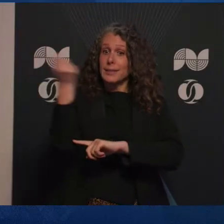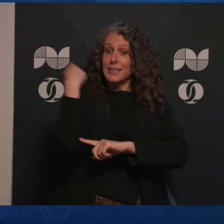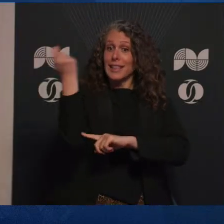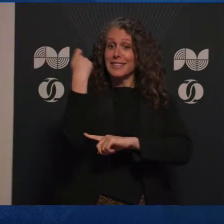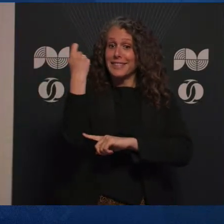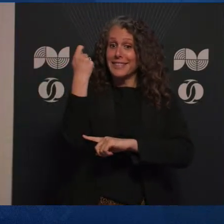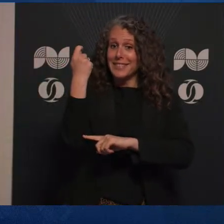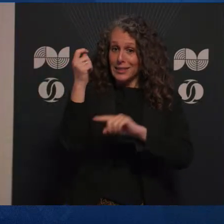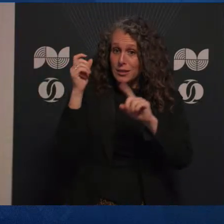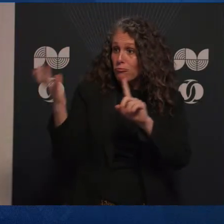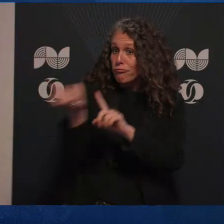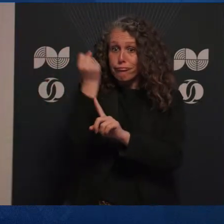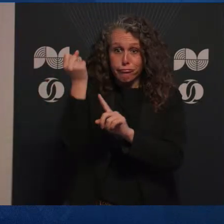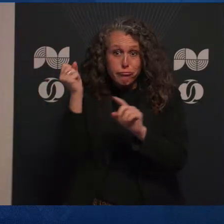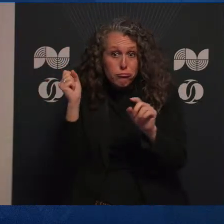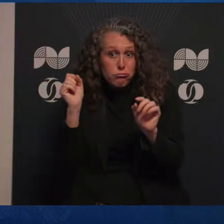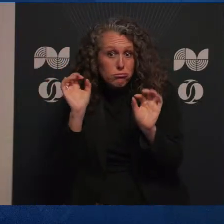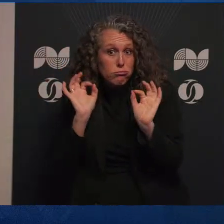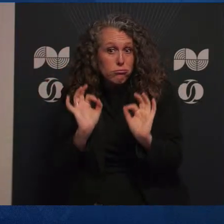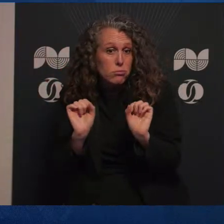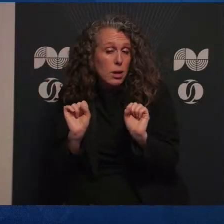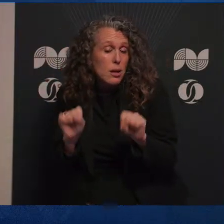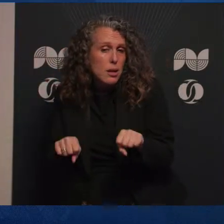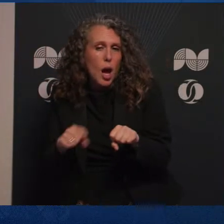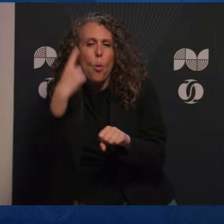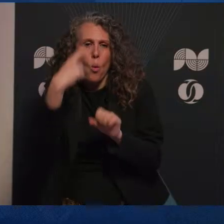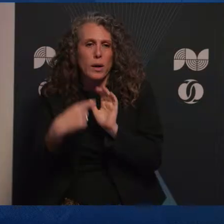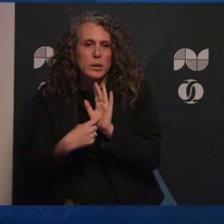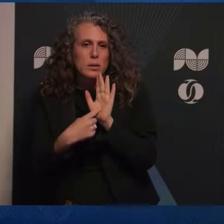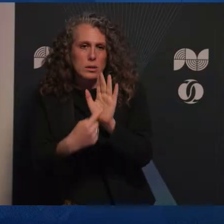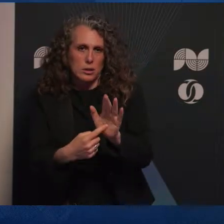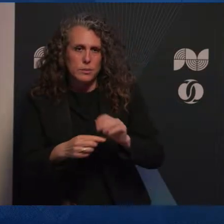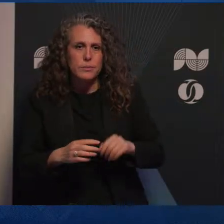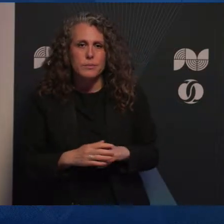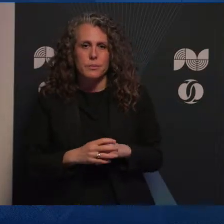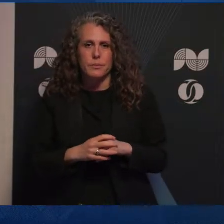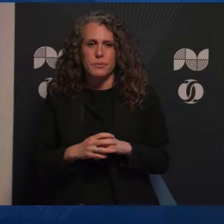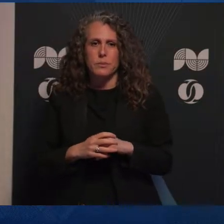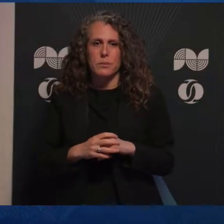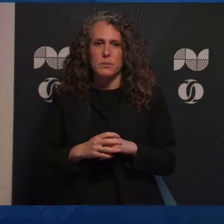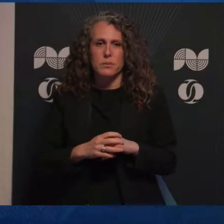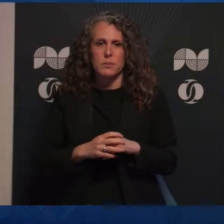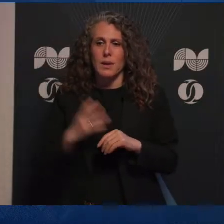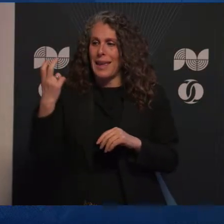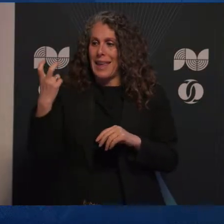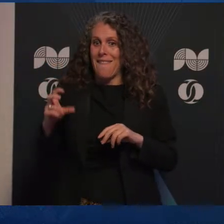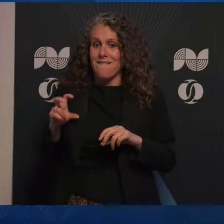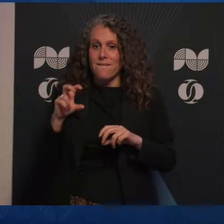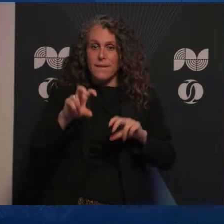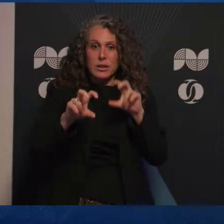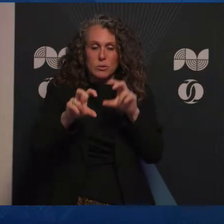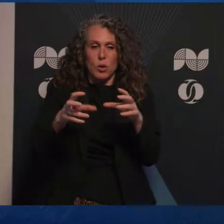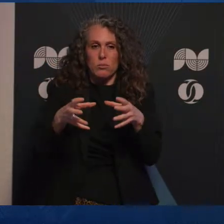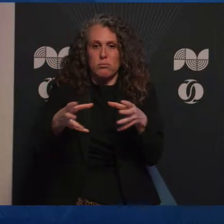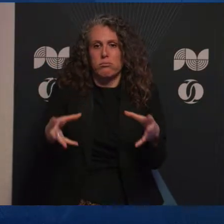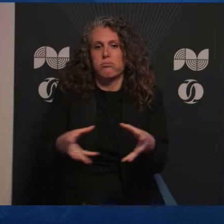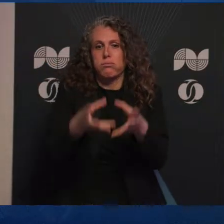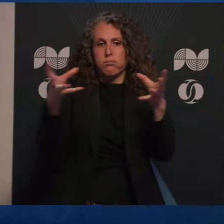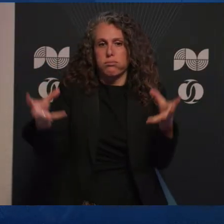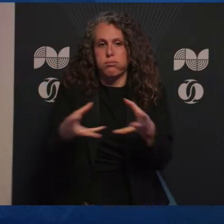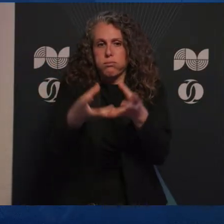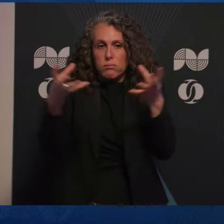me give you one example. Investment promotion is a type of industrial policy. National investment